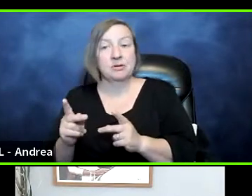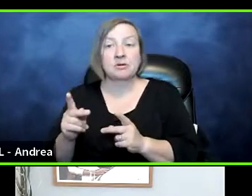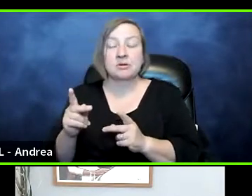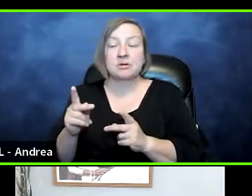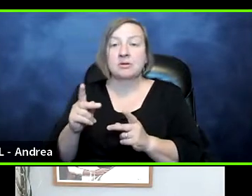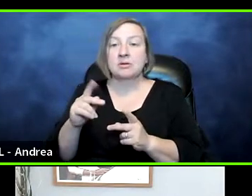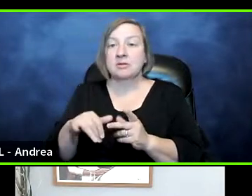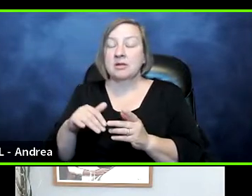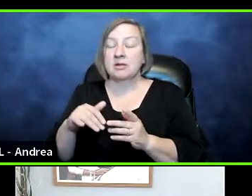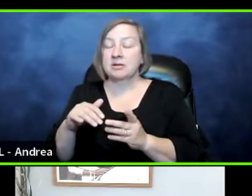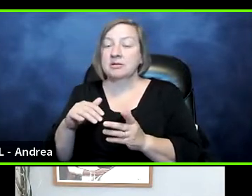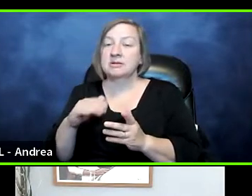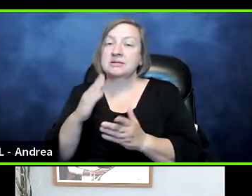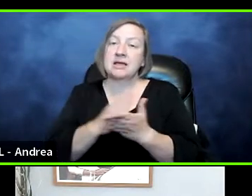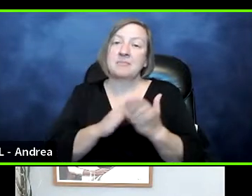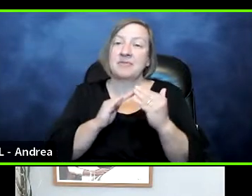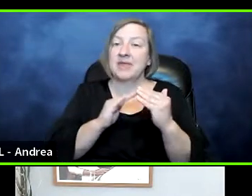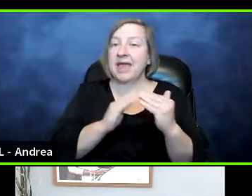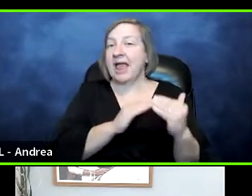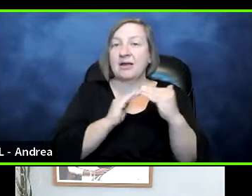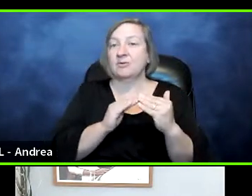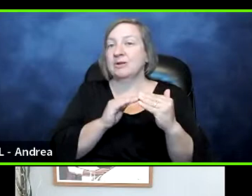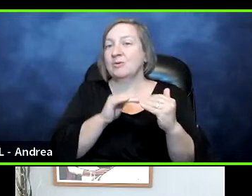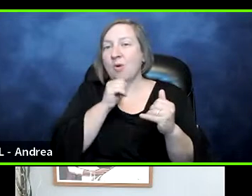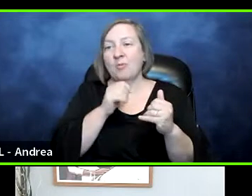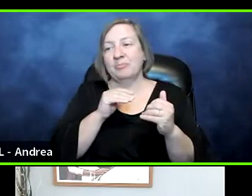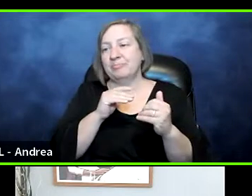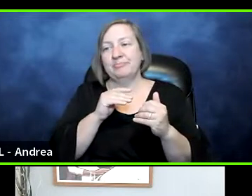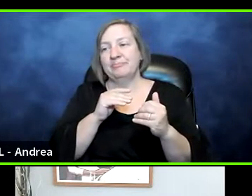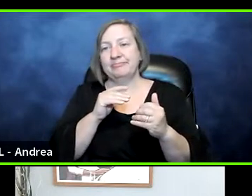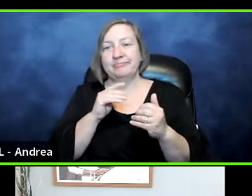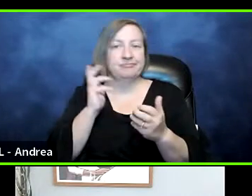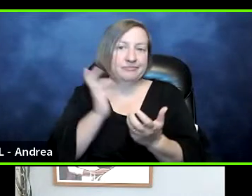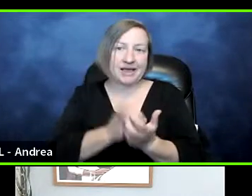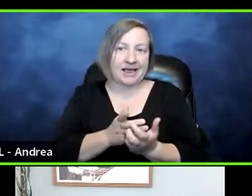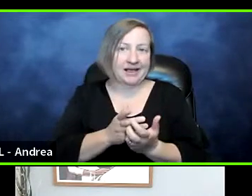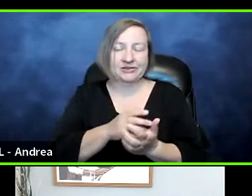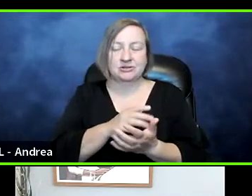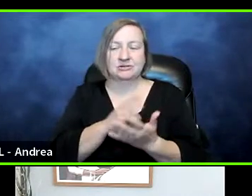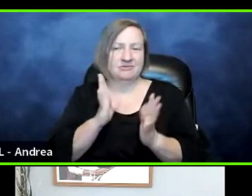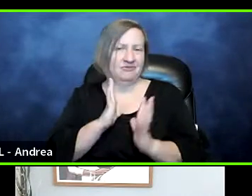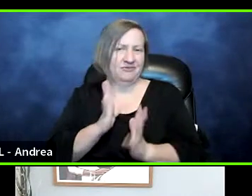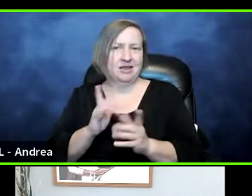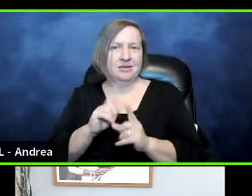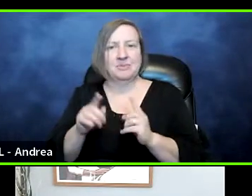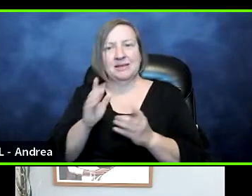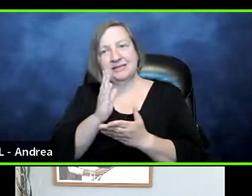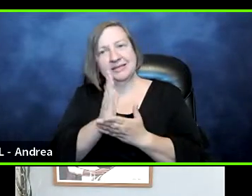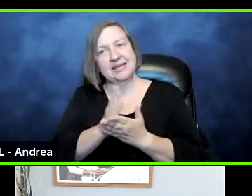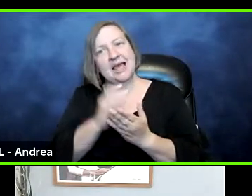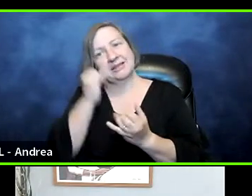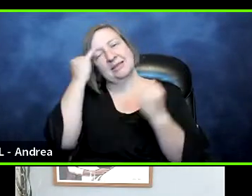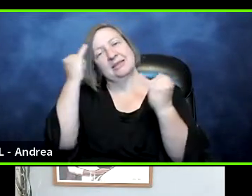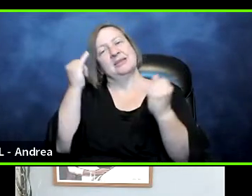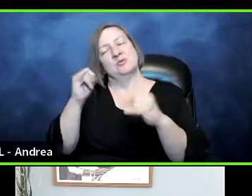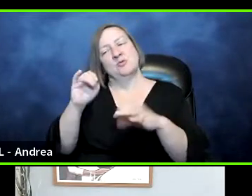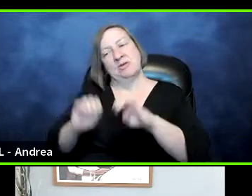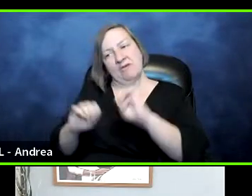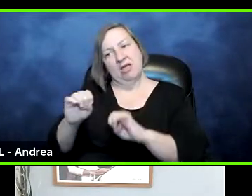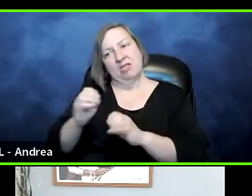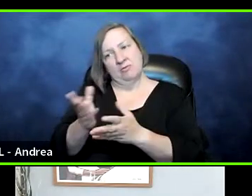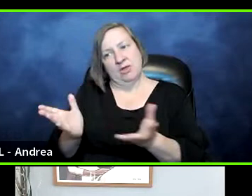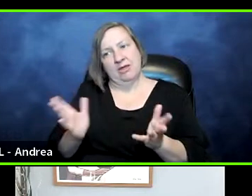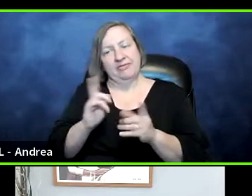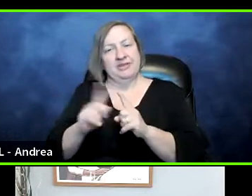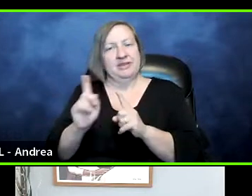of the equity objectives won't be at all relevant, and that's fine. And but I think that's a nice framework to use to evaluate sort of these